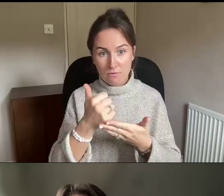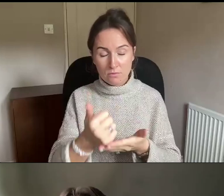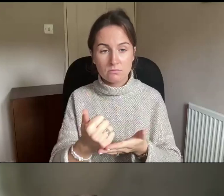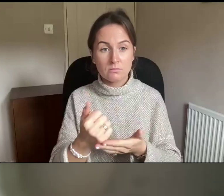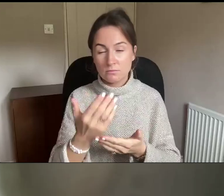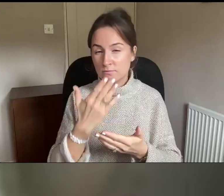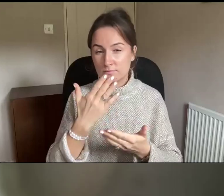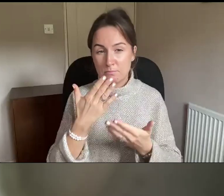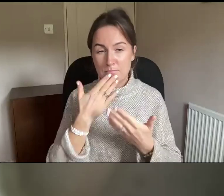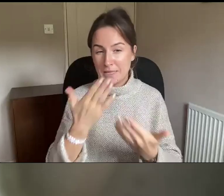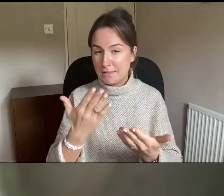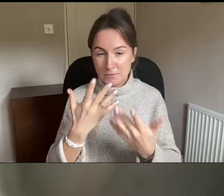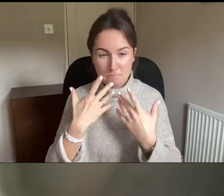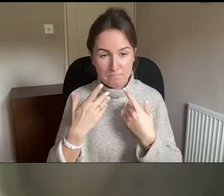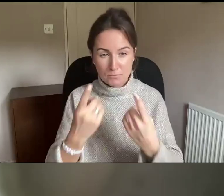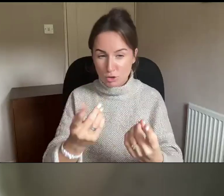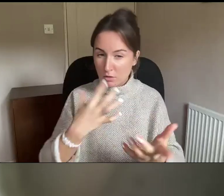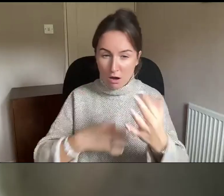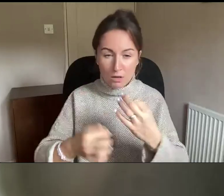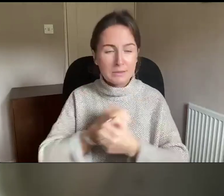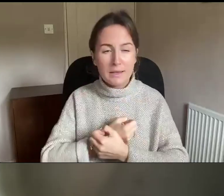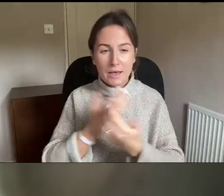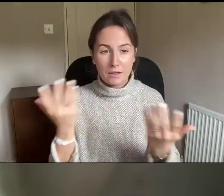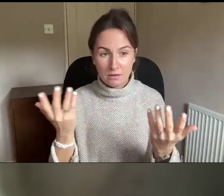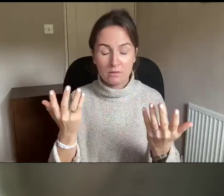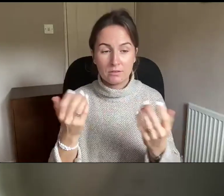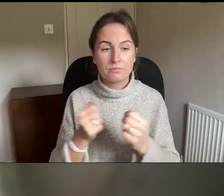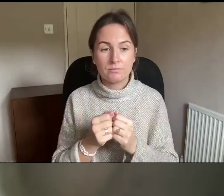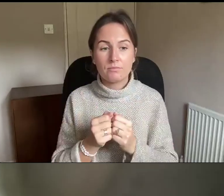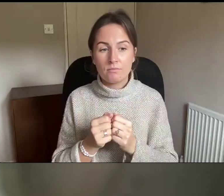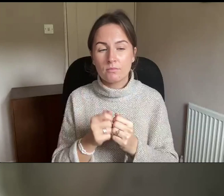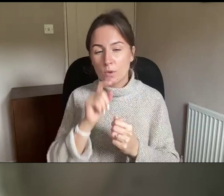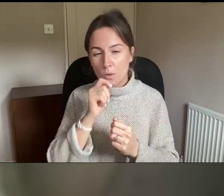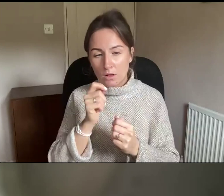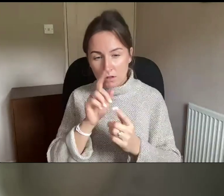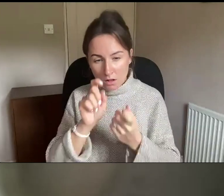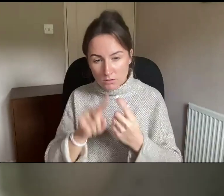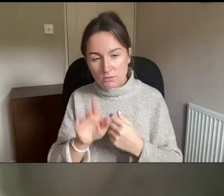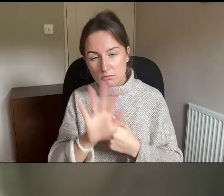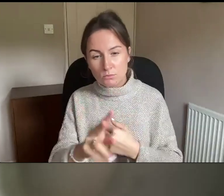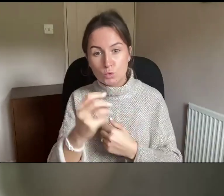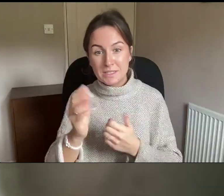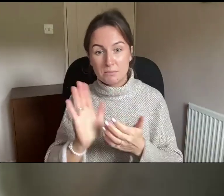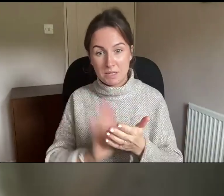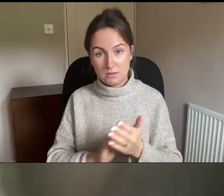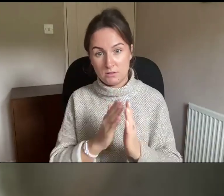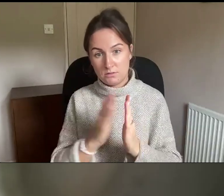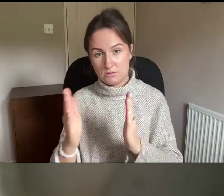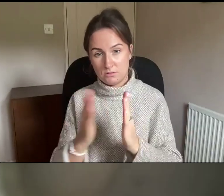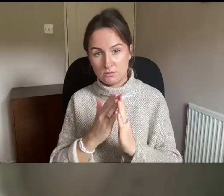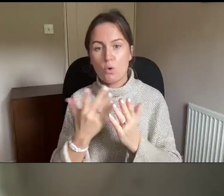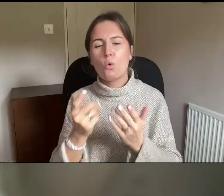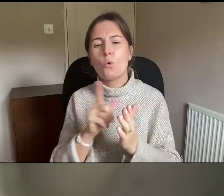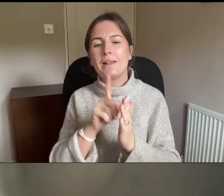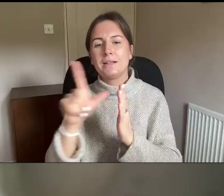ask anything and we will definitely follow them all up, hopefully in about 20 minutes time or later on in the breakout session